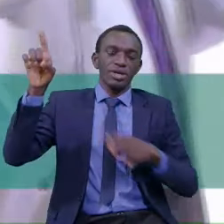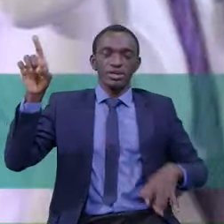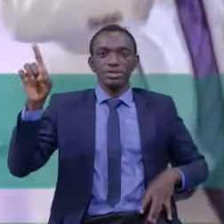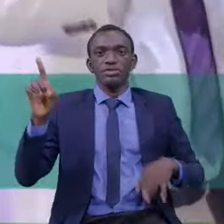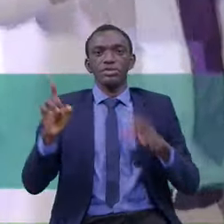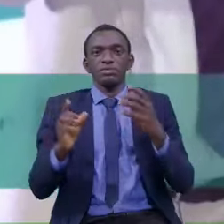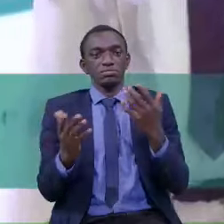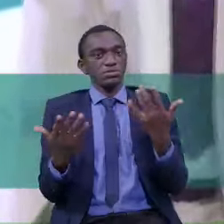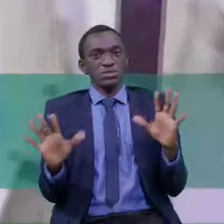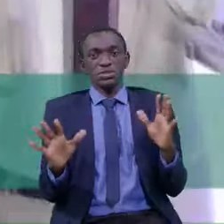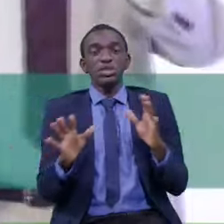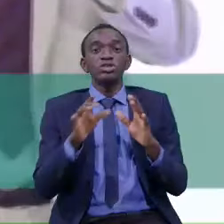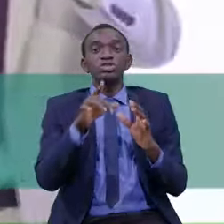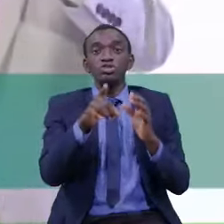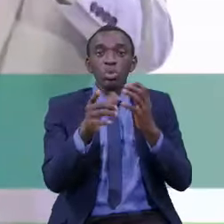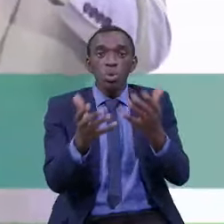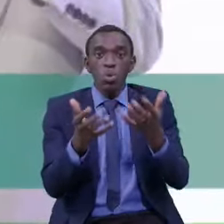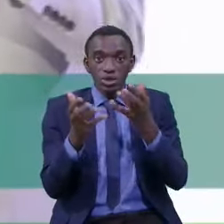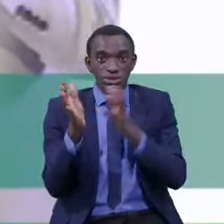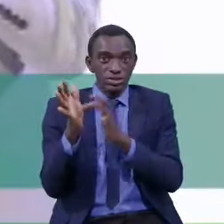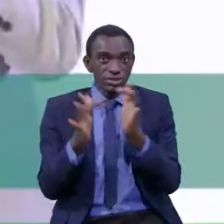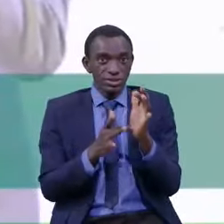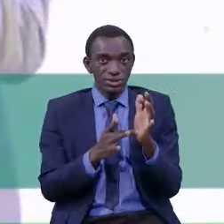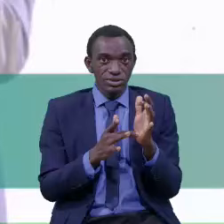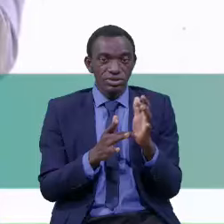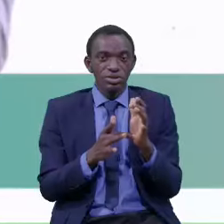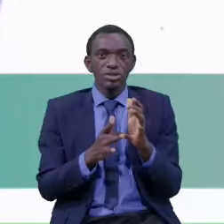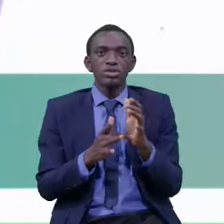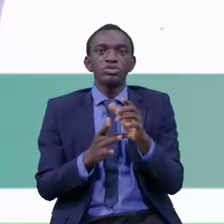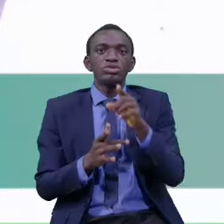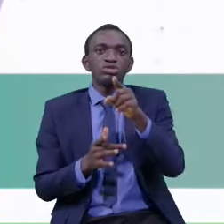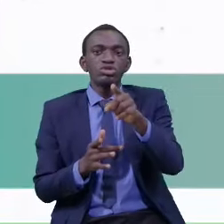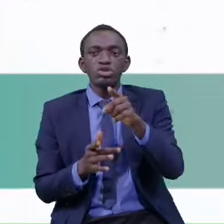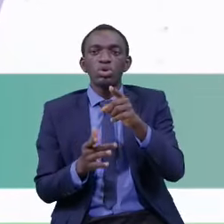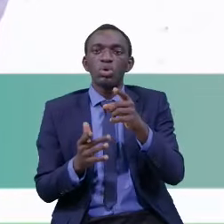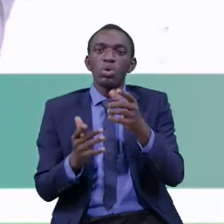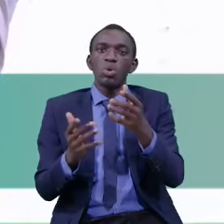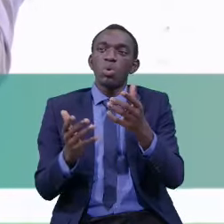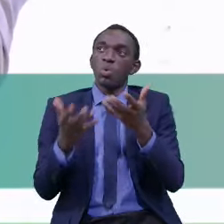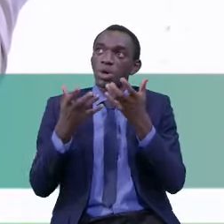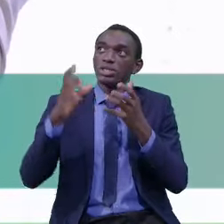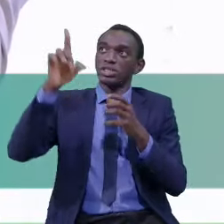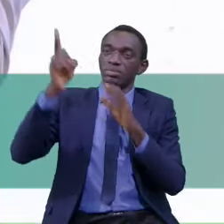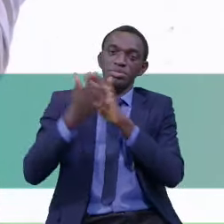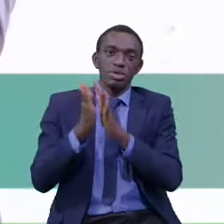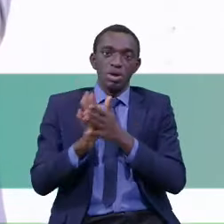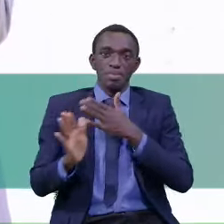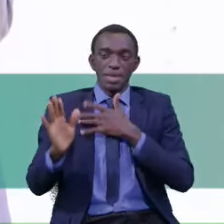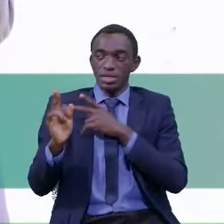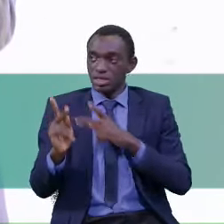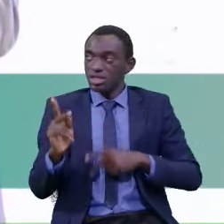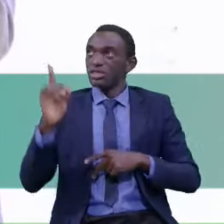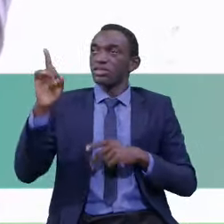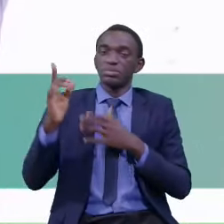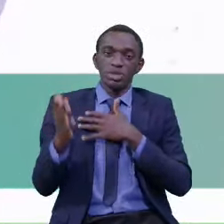want Christ, his King, his Lord, his Savior, his Redeemer, is